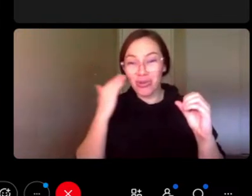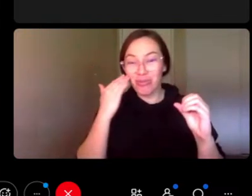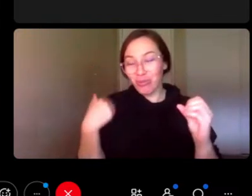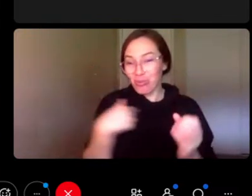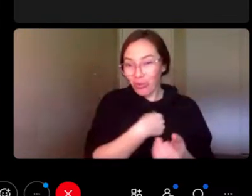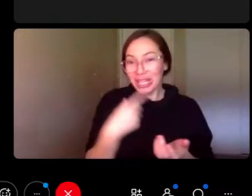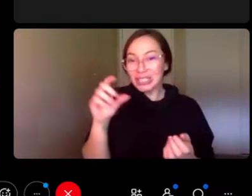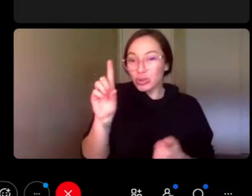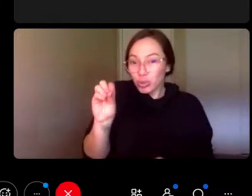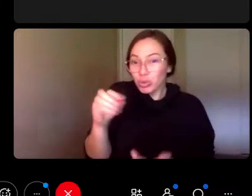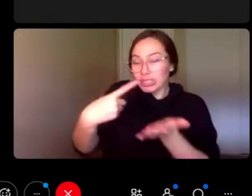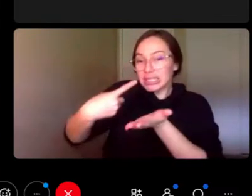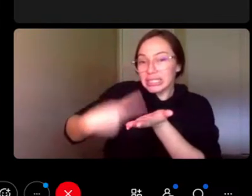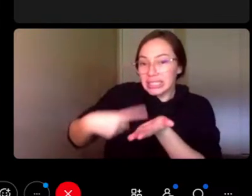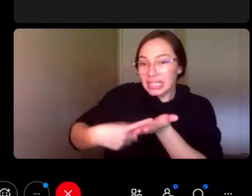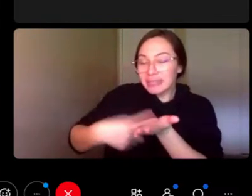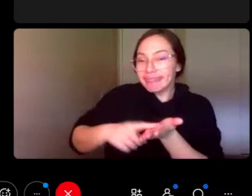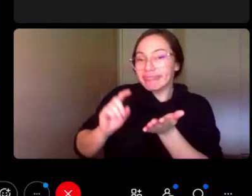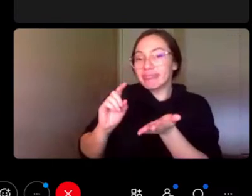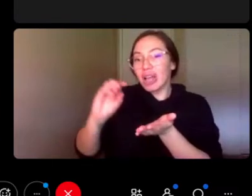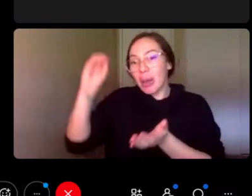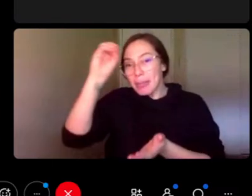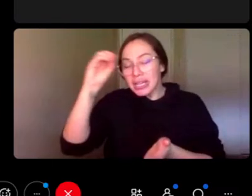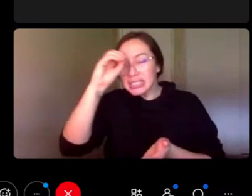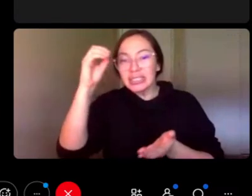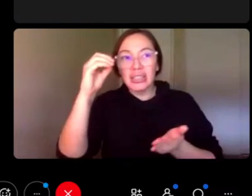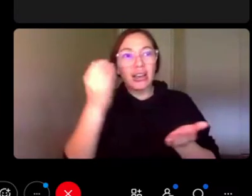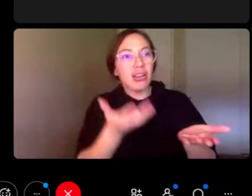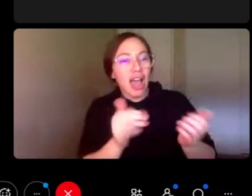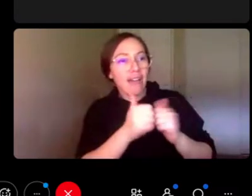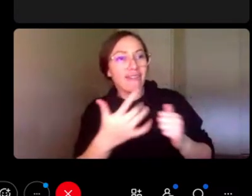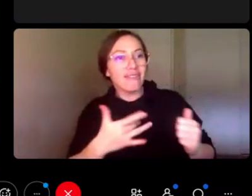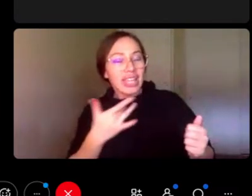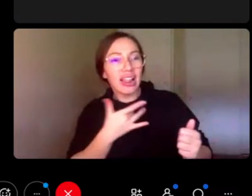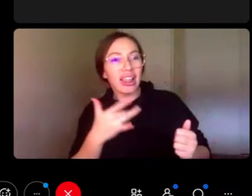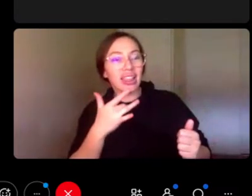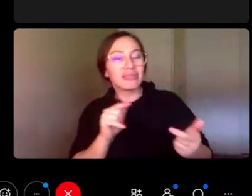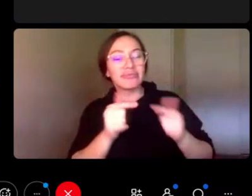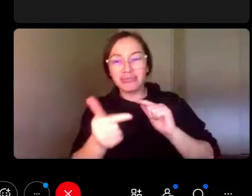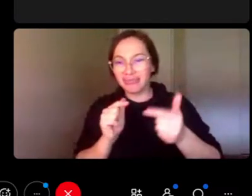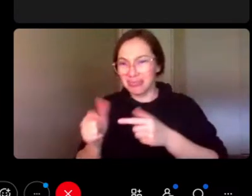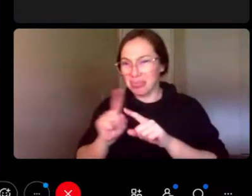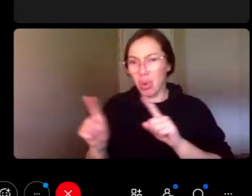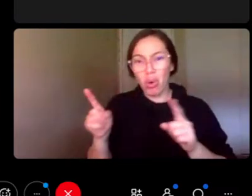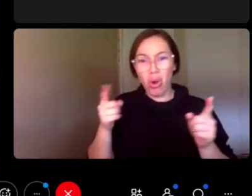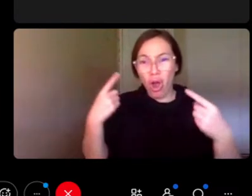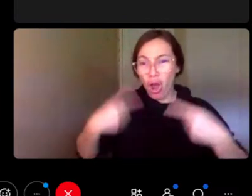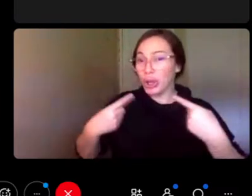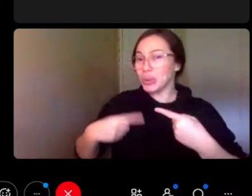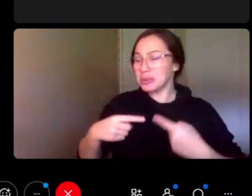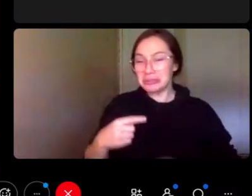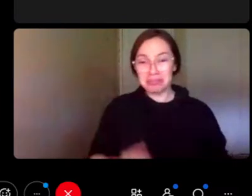things and our opinions, how we feel, but we don't argue.